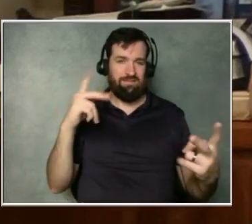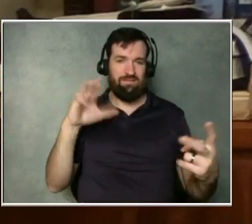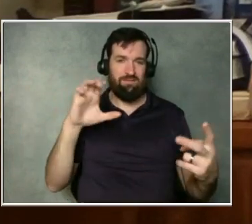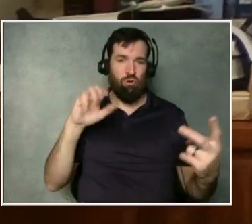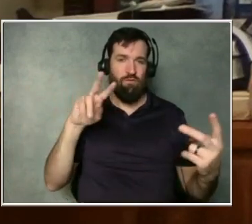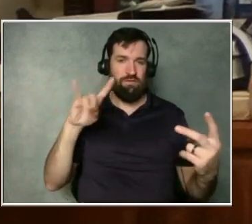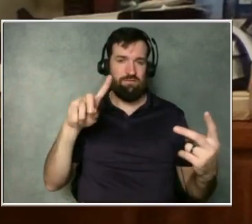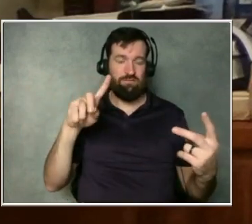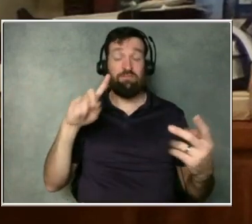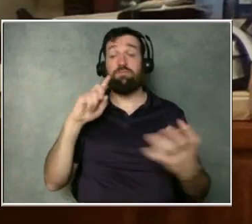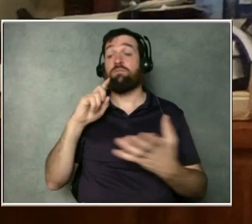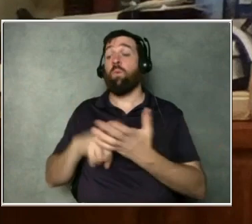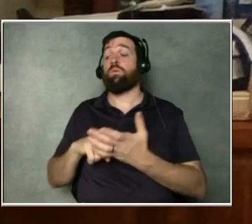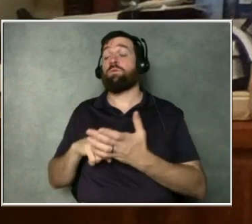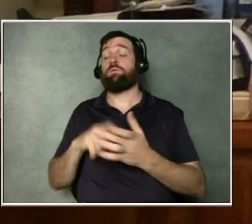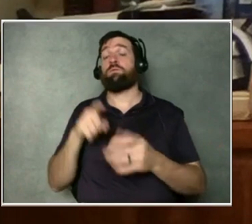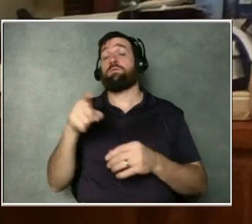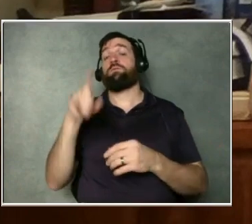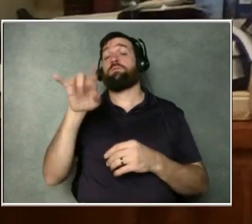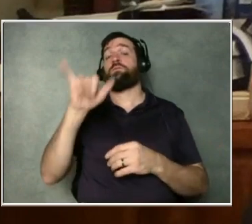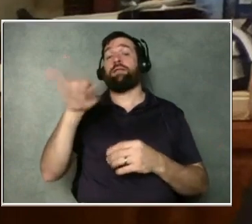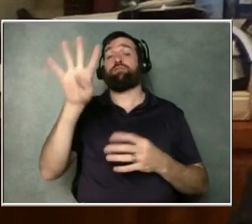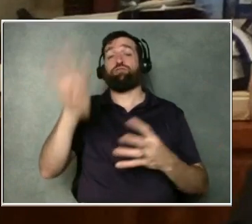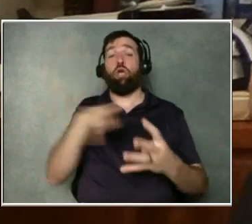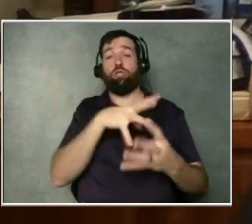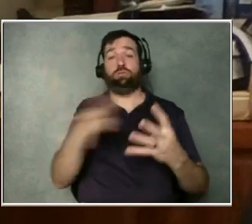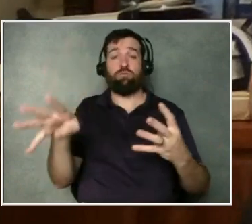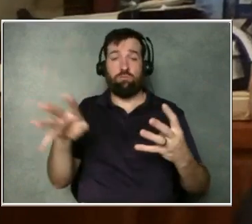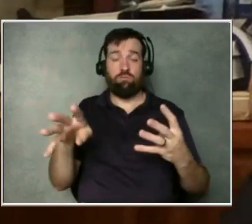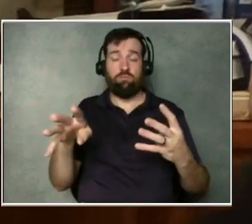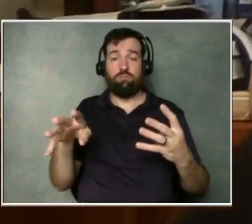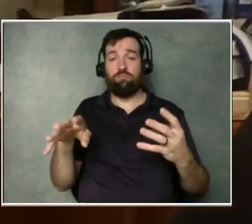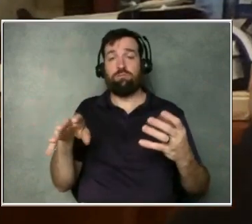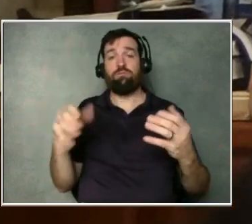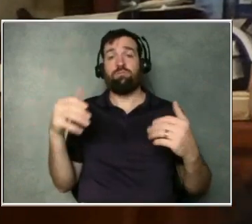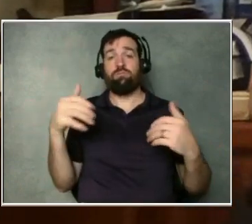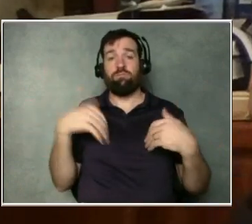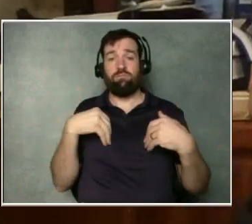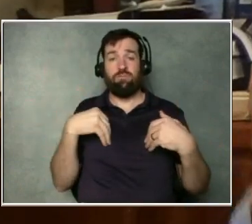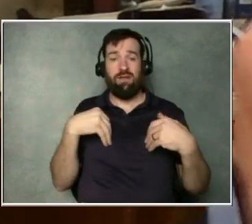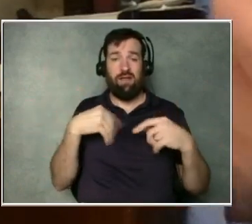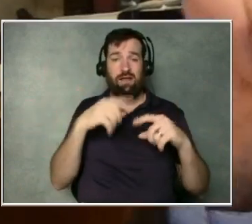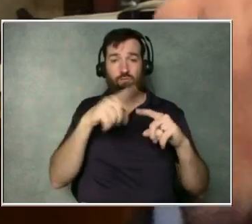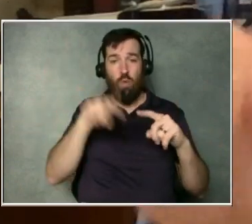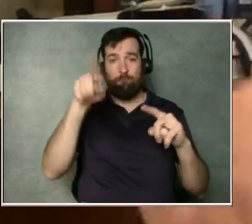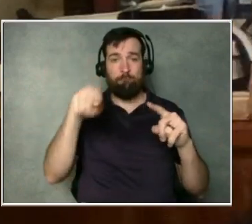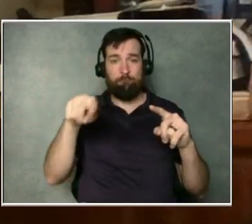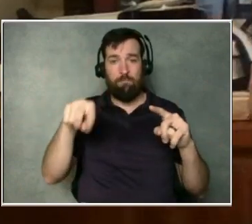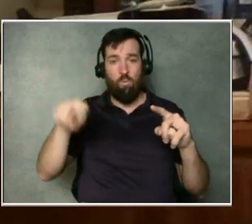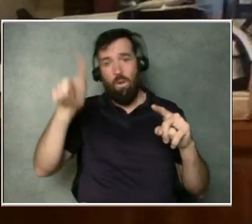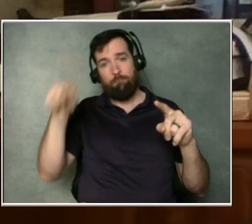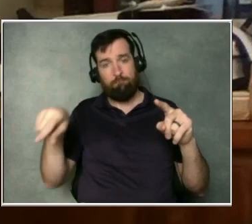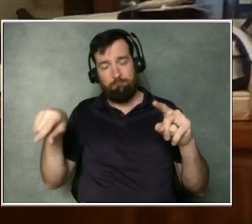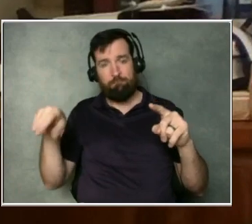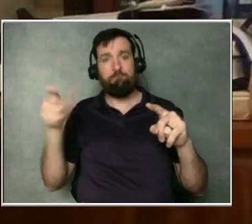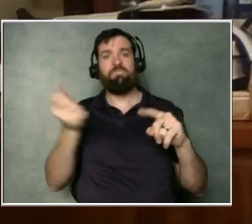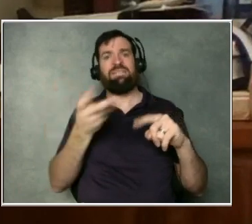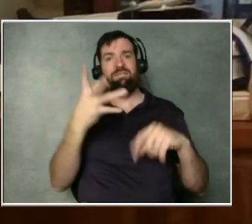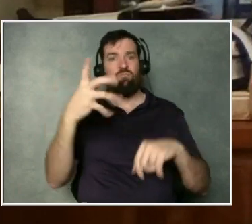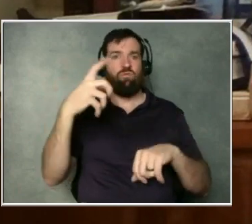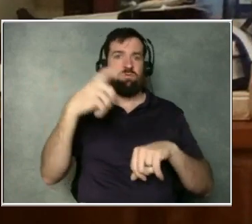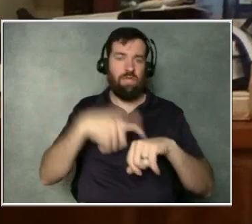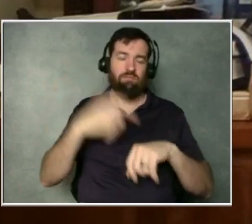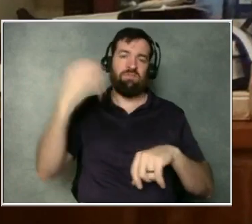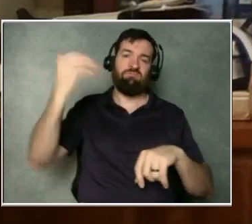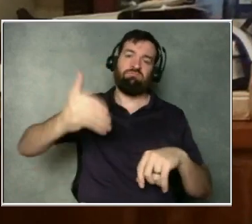you'll notice on that chart that you showed, you have spikes and wavelets that come and go multiple times